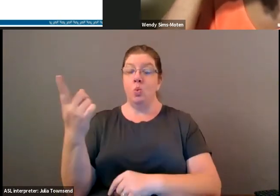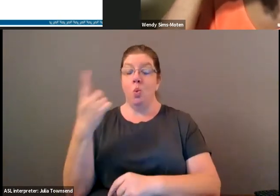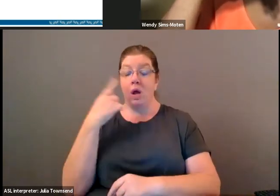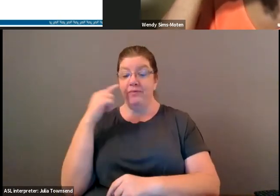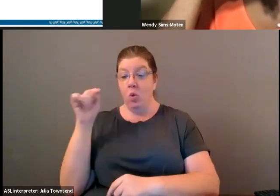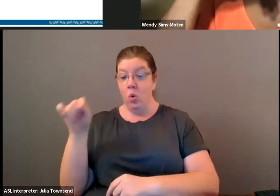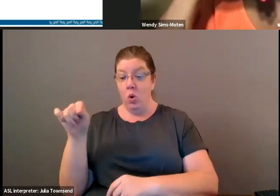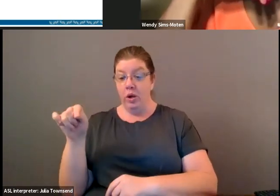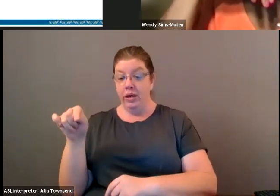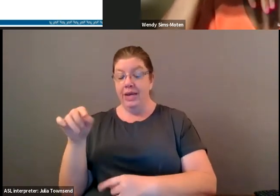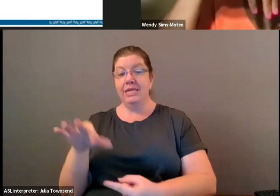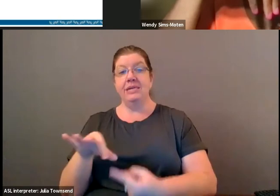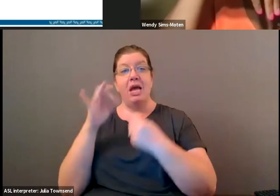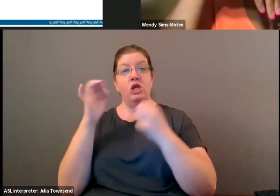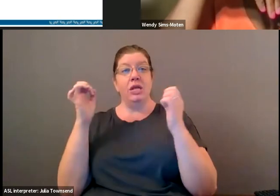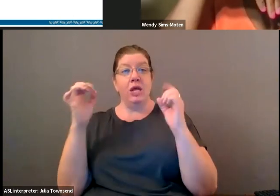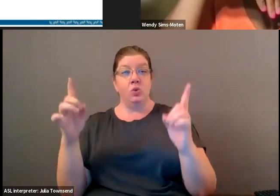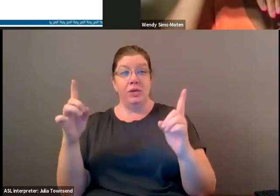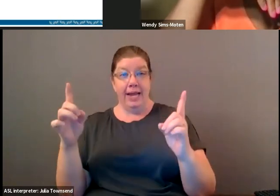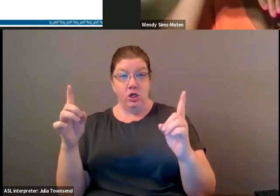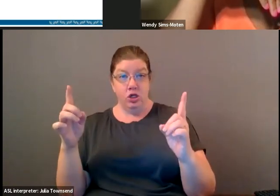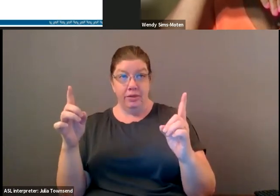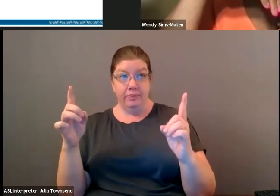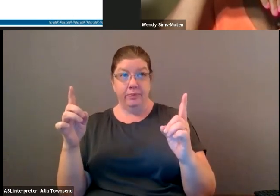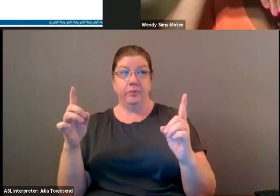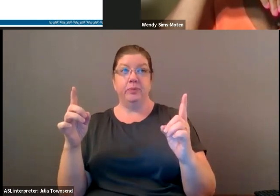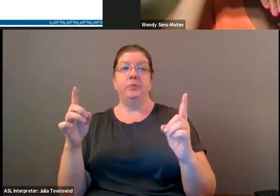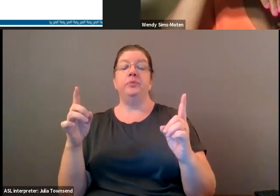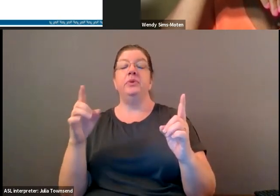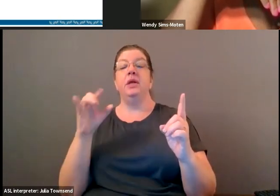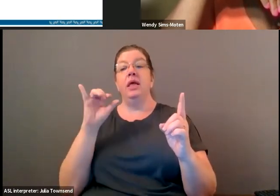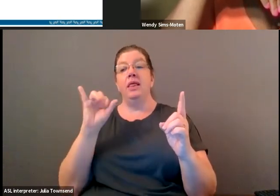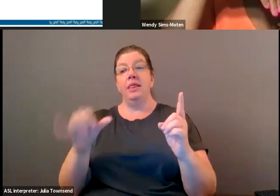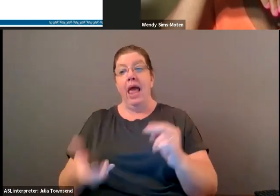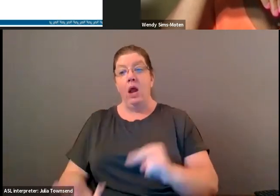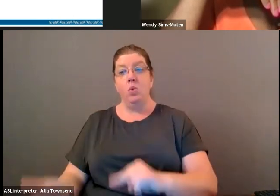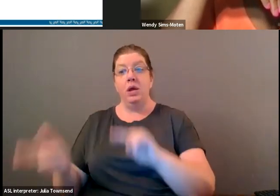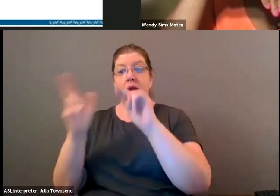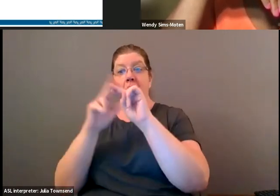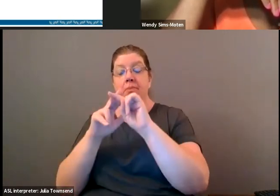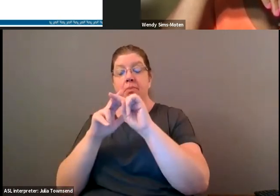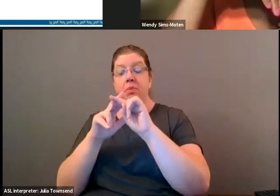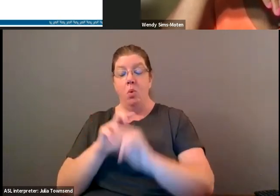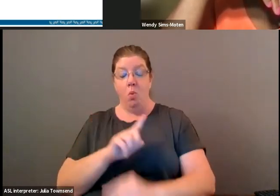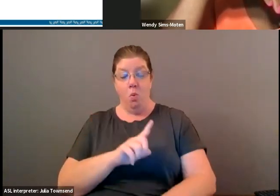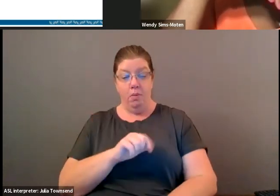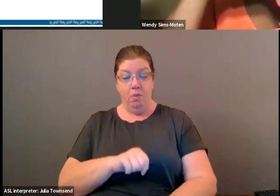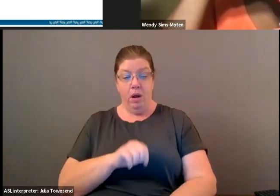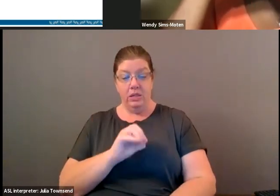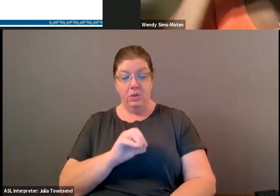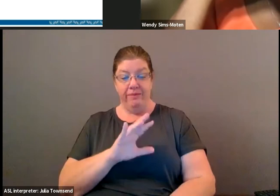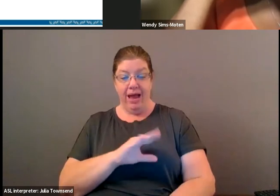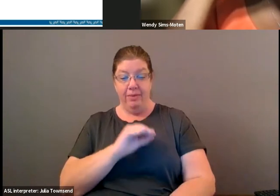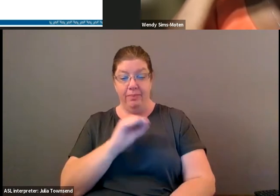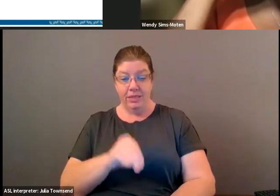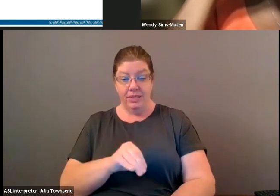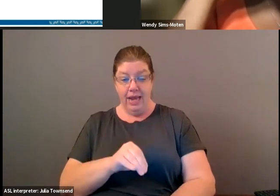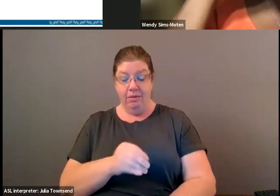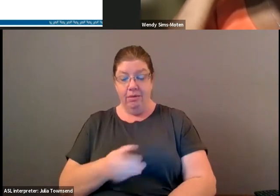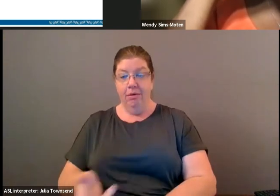for special education, and that went up from 1.05%